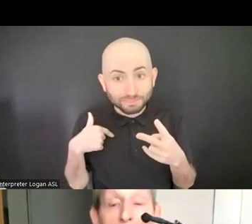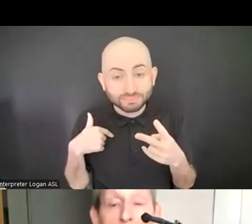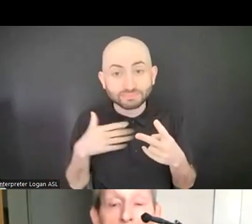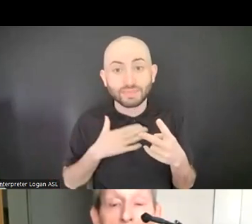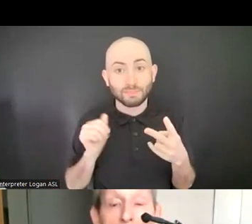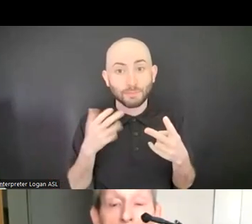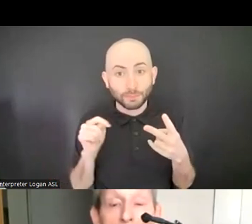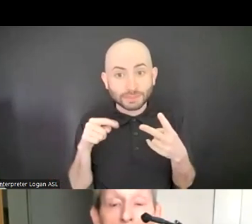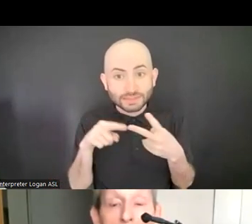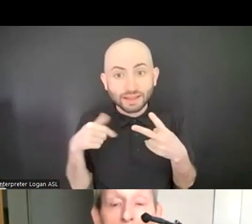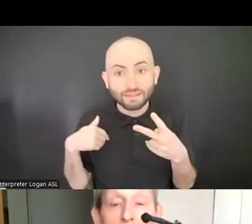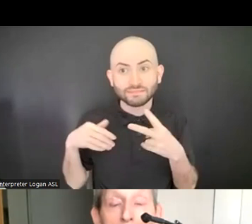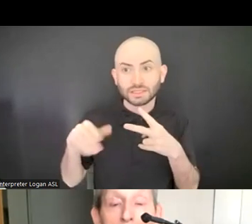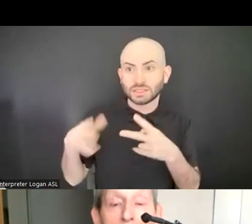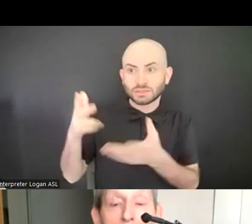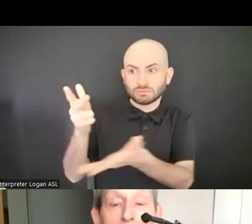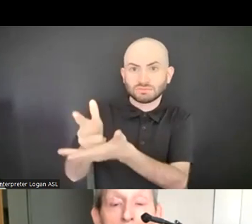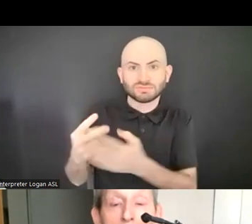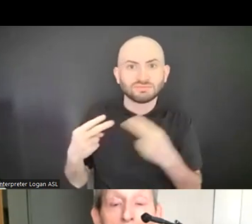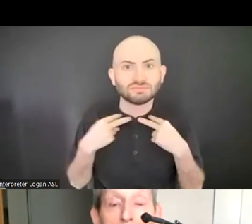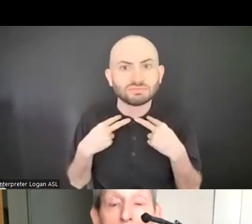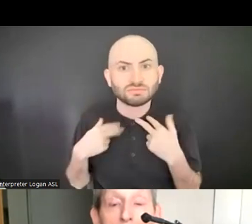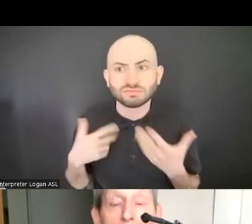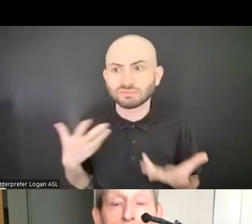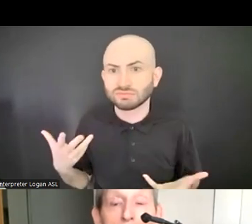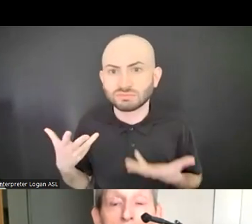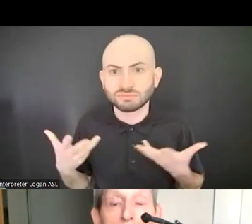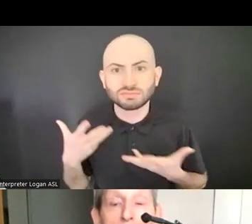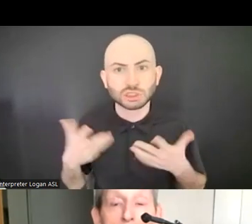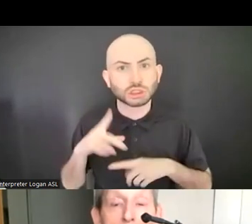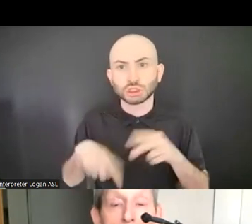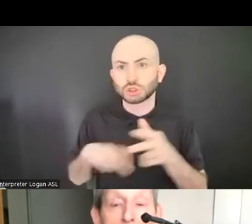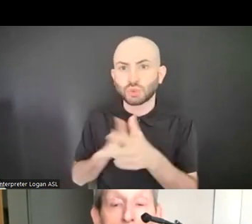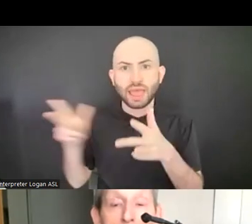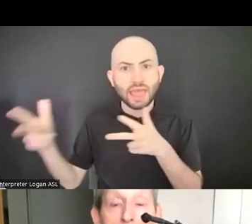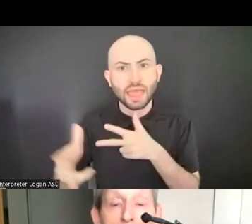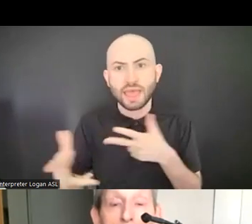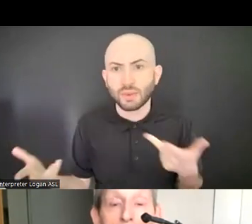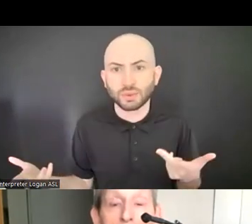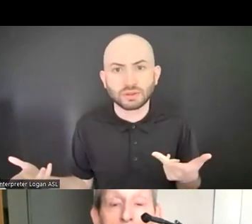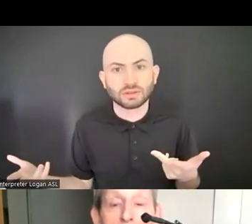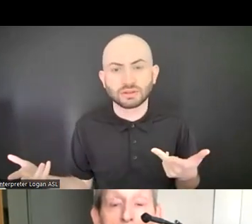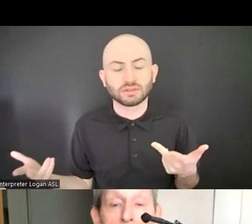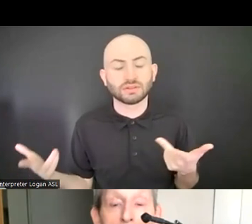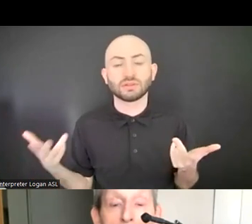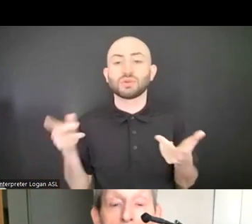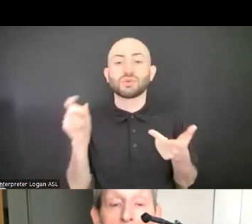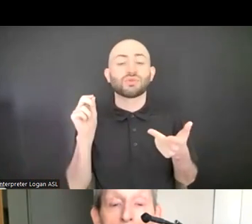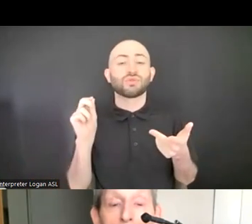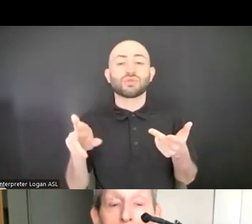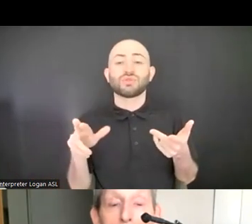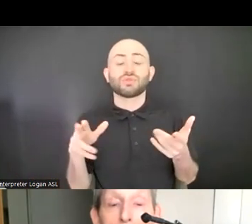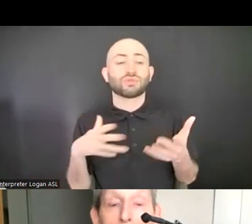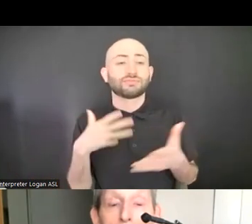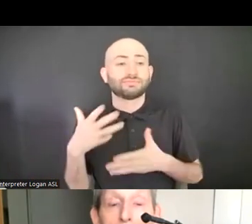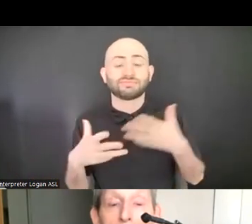or just somewhere where it was either hard to get around it or it was just a